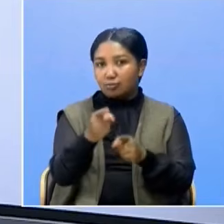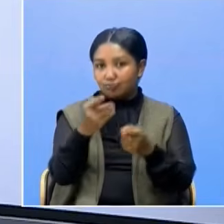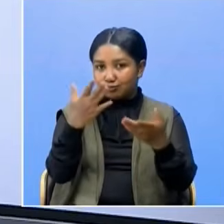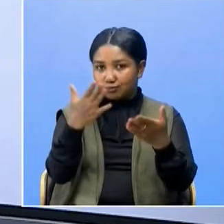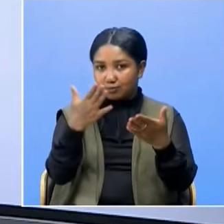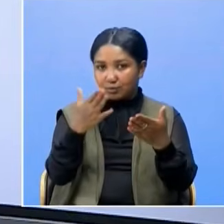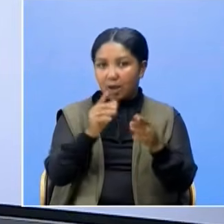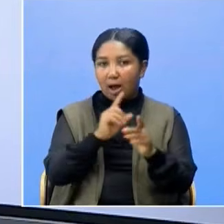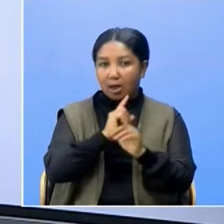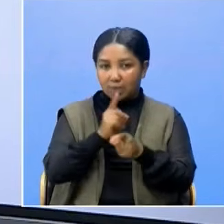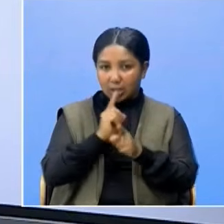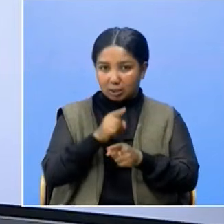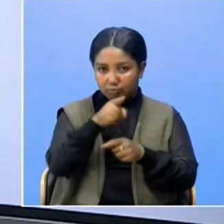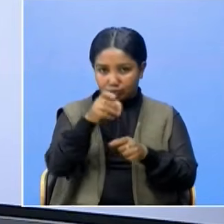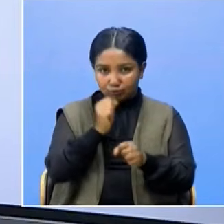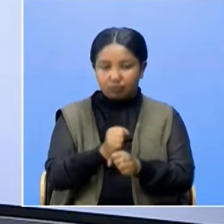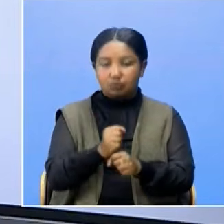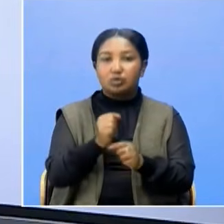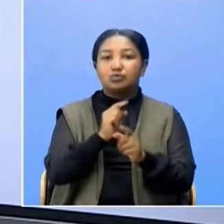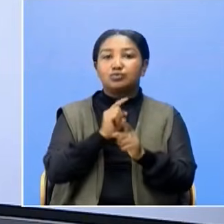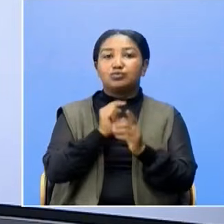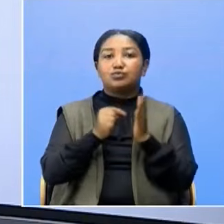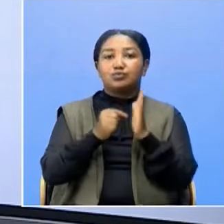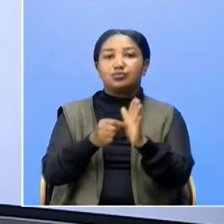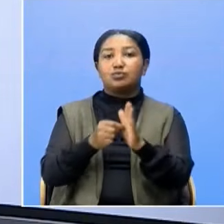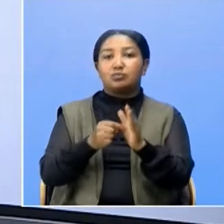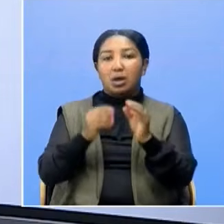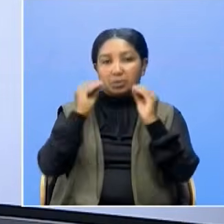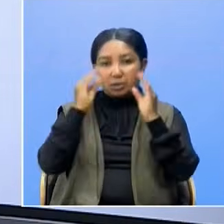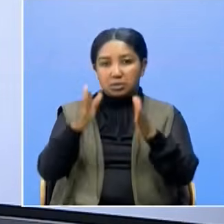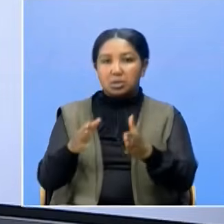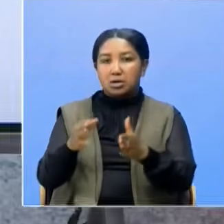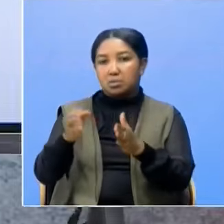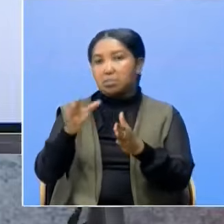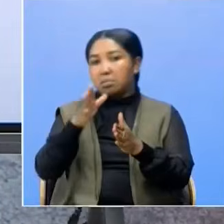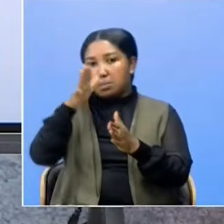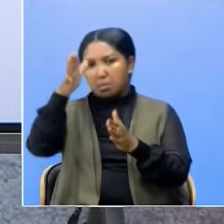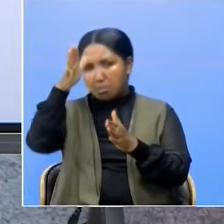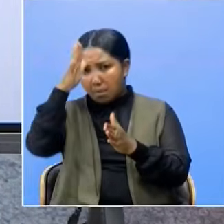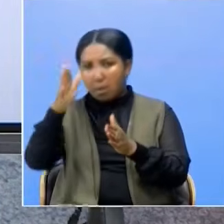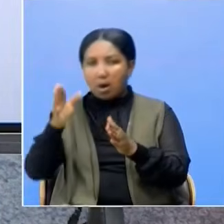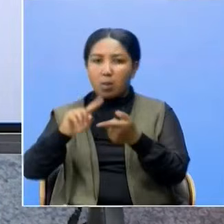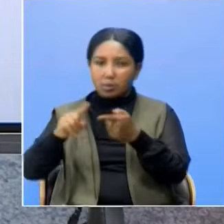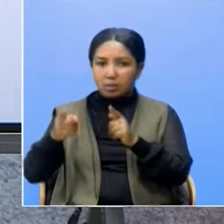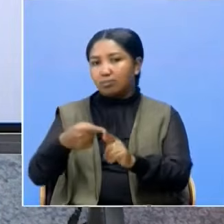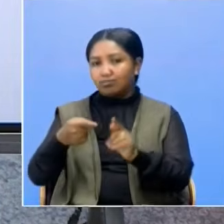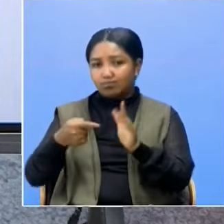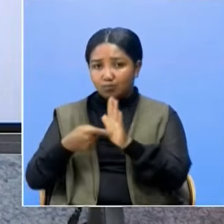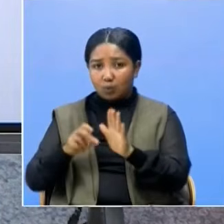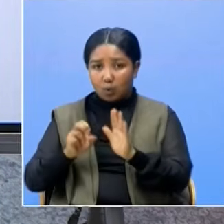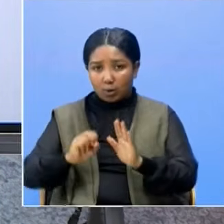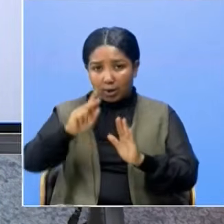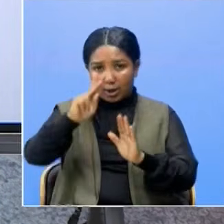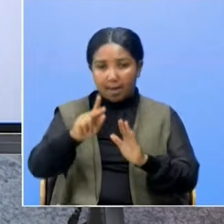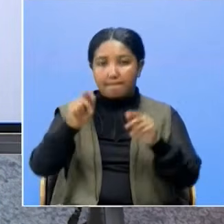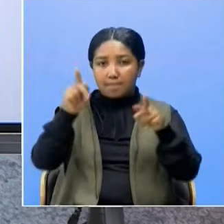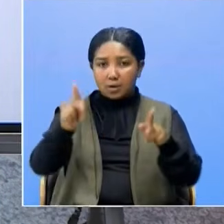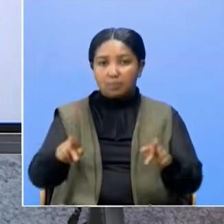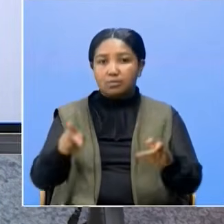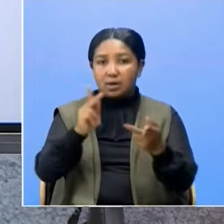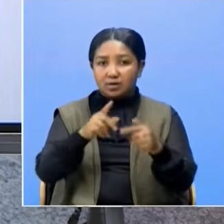with answers and show your answers to your teachers at school or your mentors and your parents, okay? So